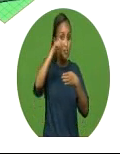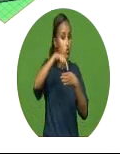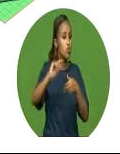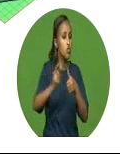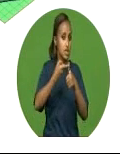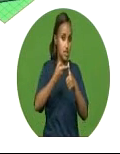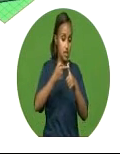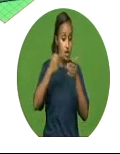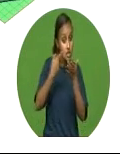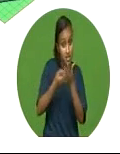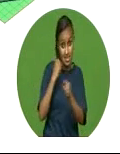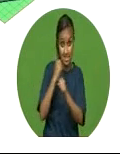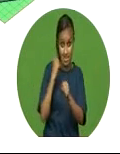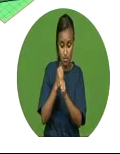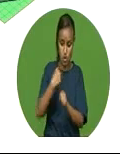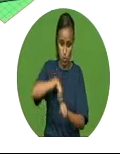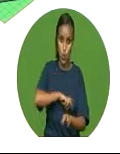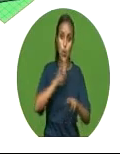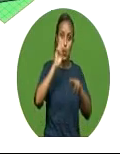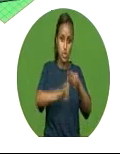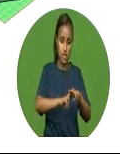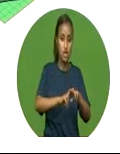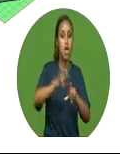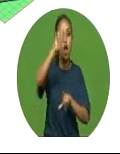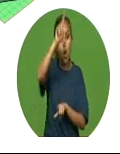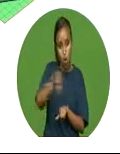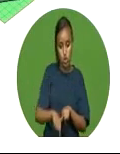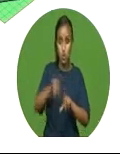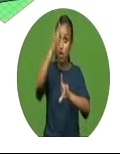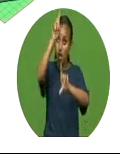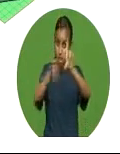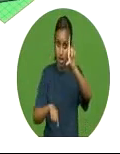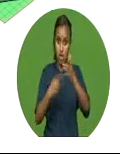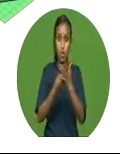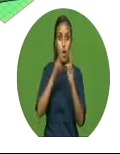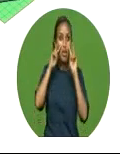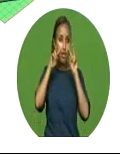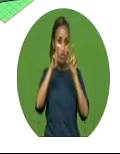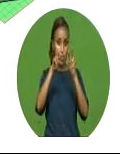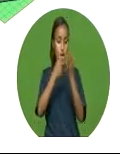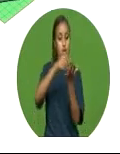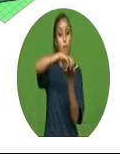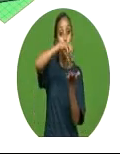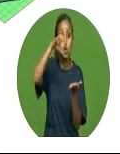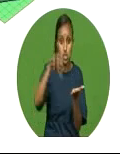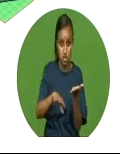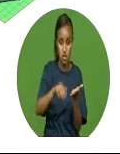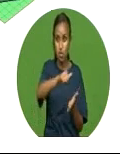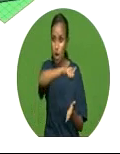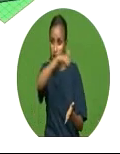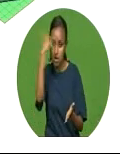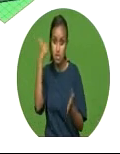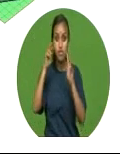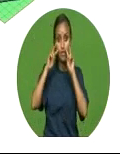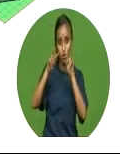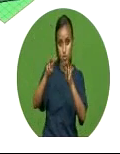first. To do so, we set a horizontal line on one view and project it